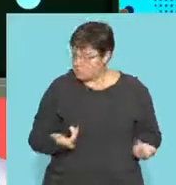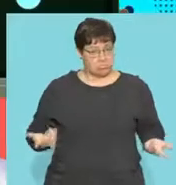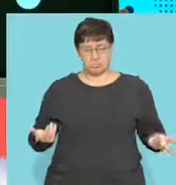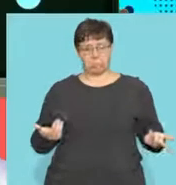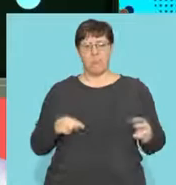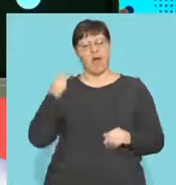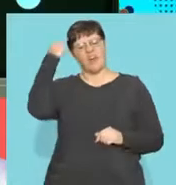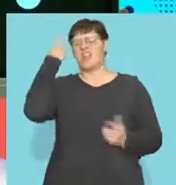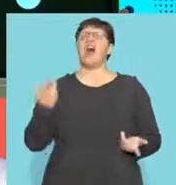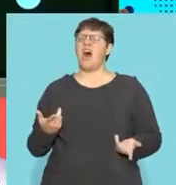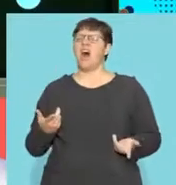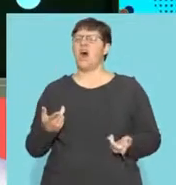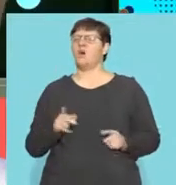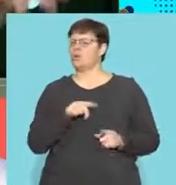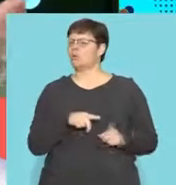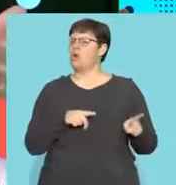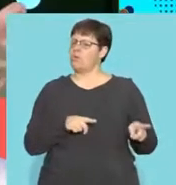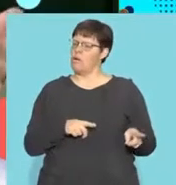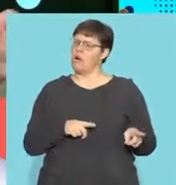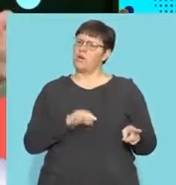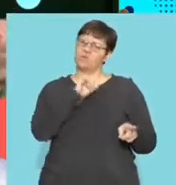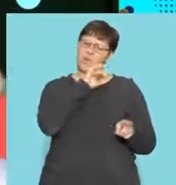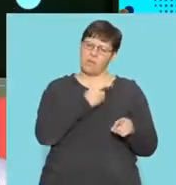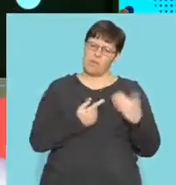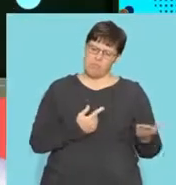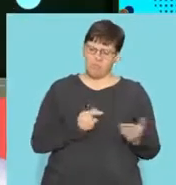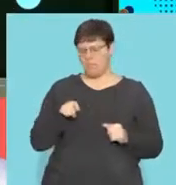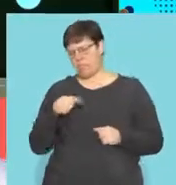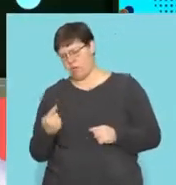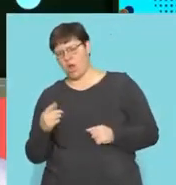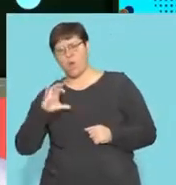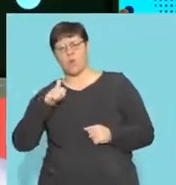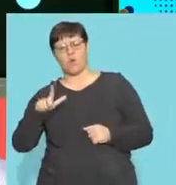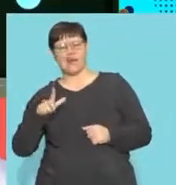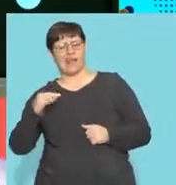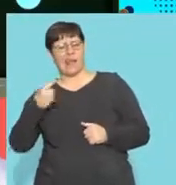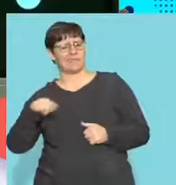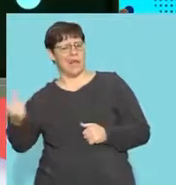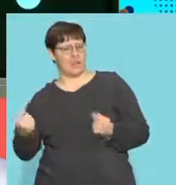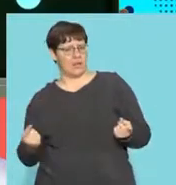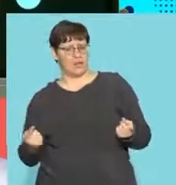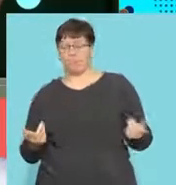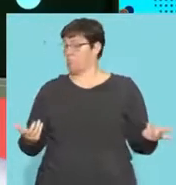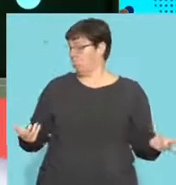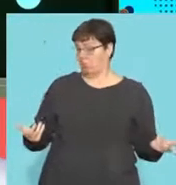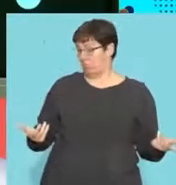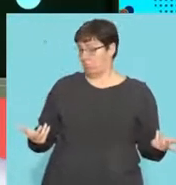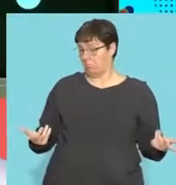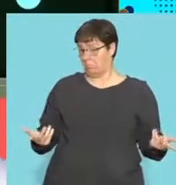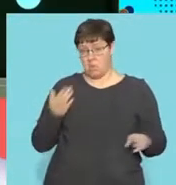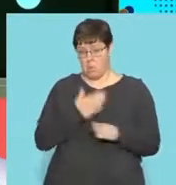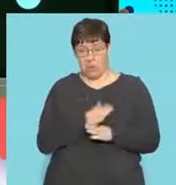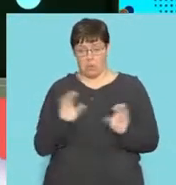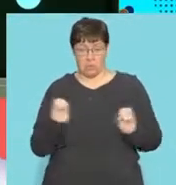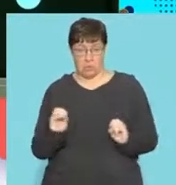I'm sure you were thinking that you should get sodium at one side and the chlorine gas at the other. Well, for some reason, it's